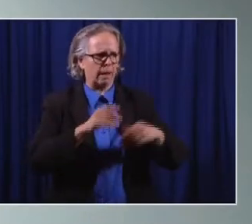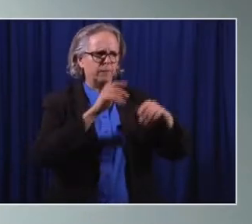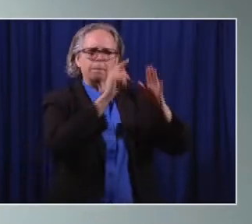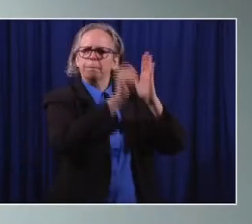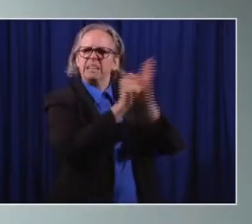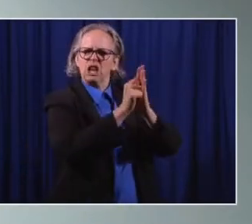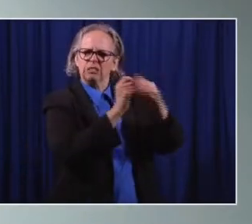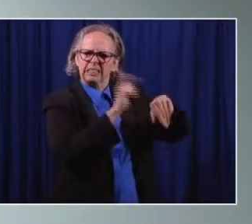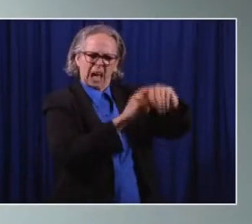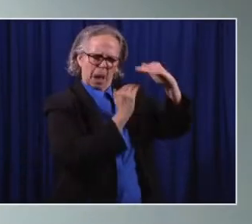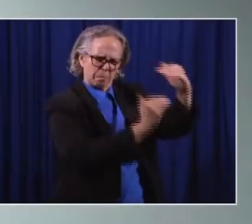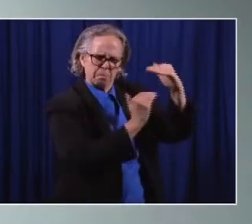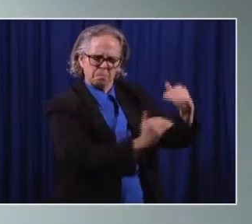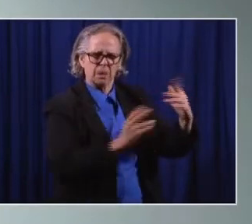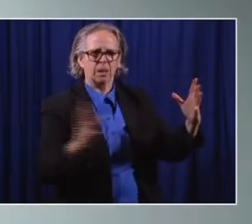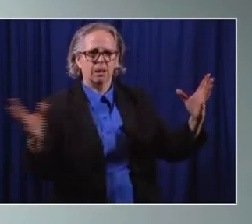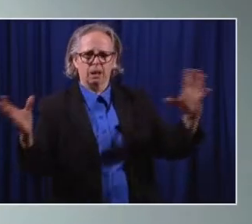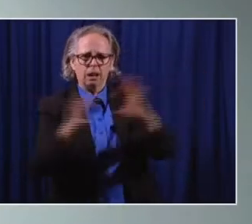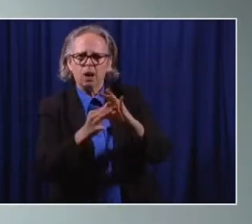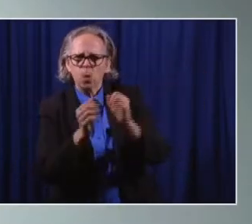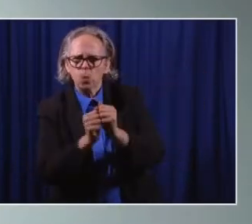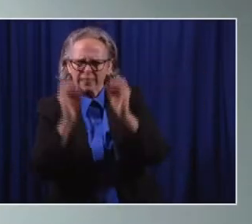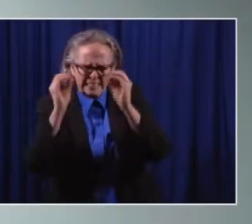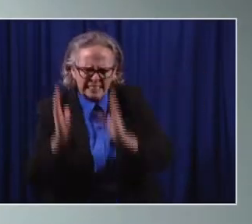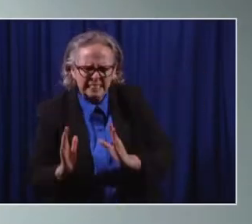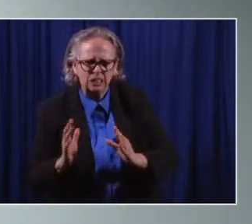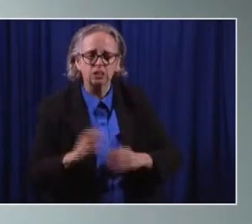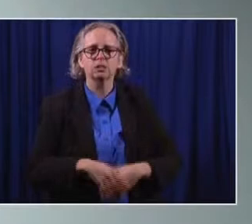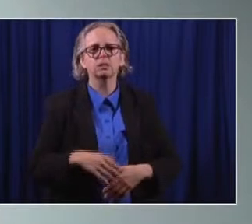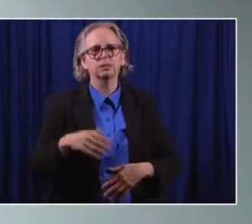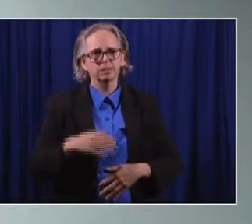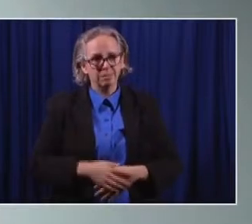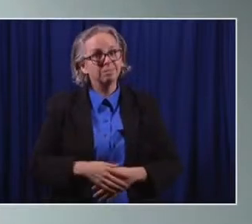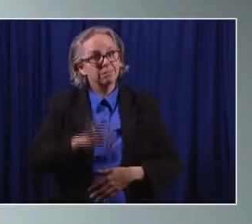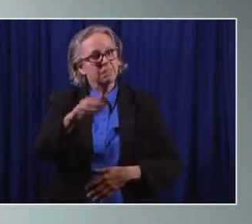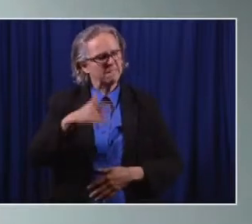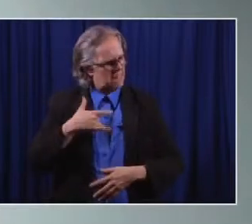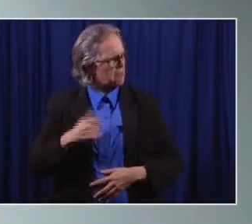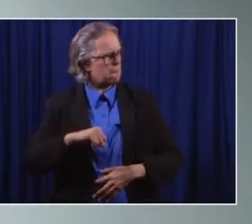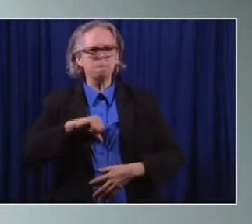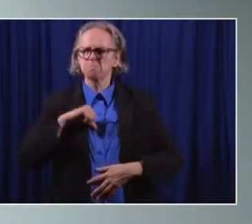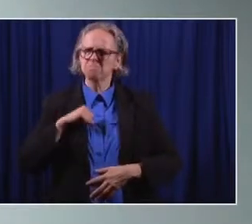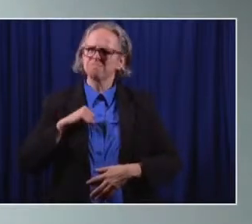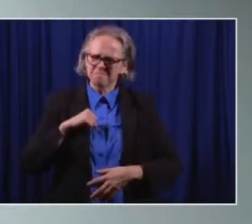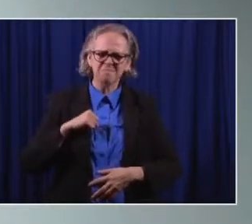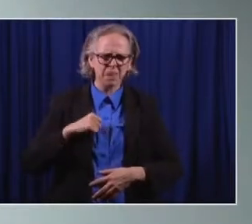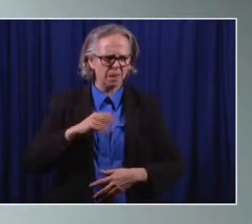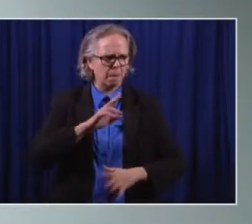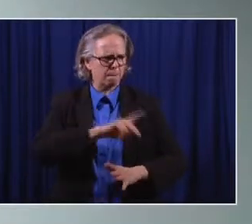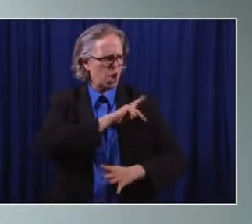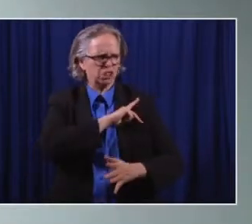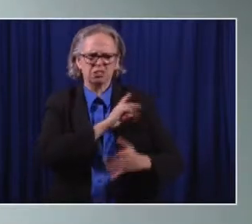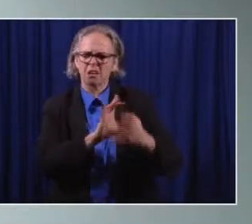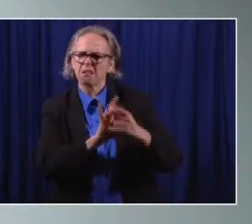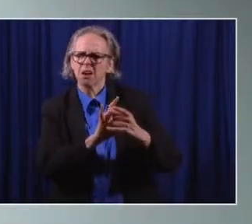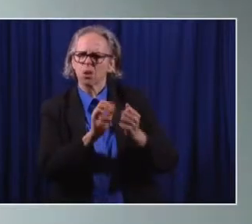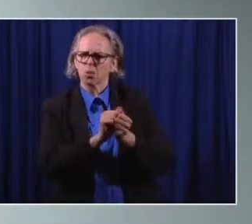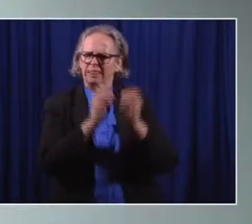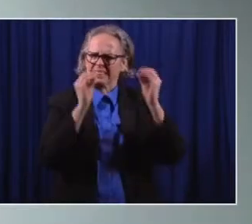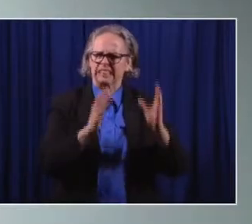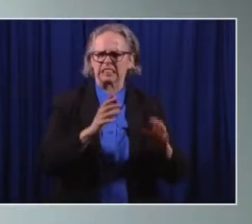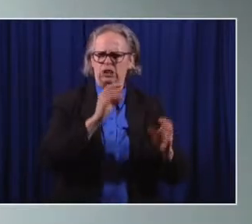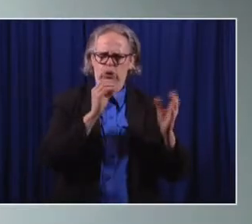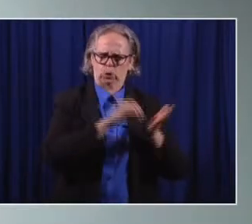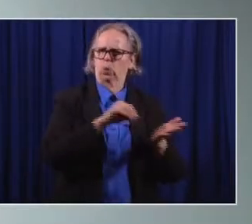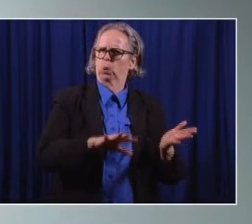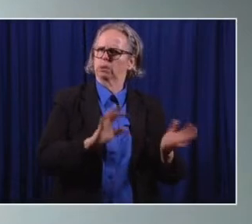with our teachers and our parents that went remote because we felt it was important to get that personal connection before they started.